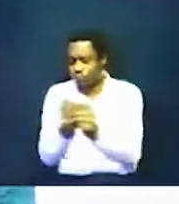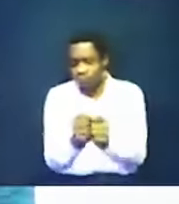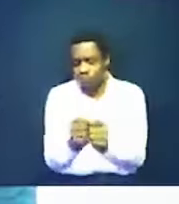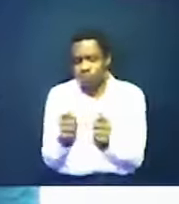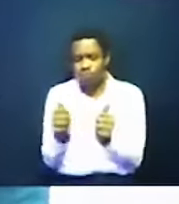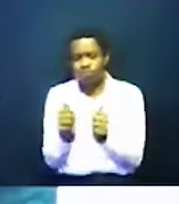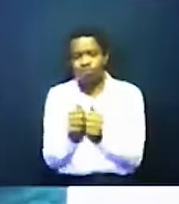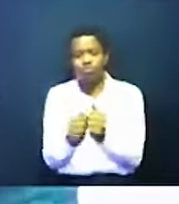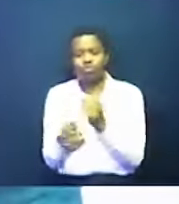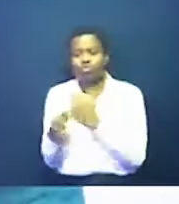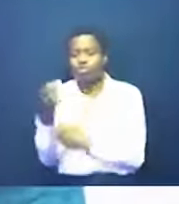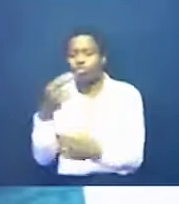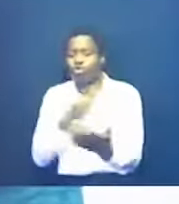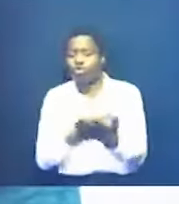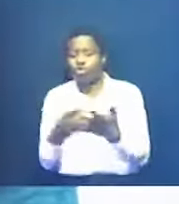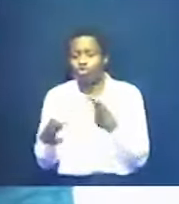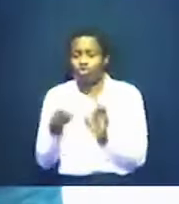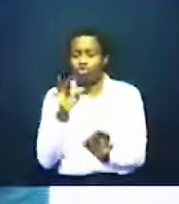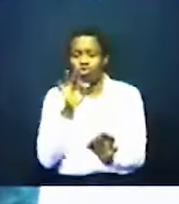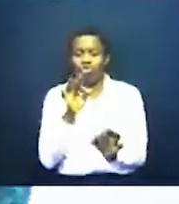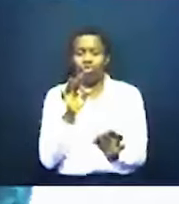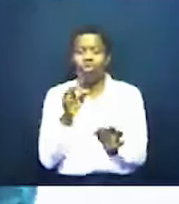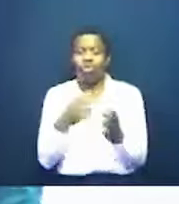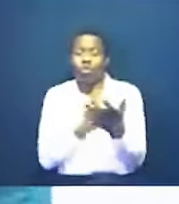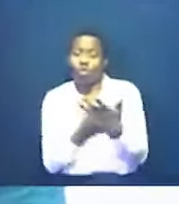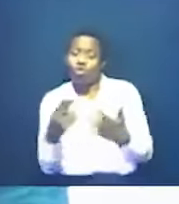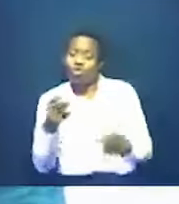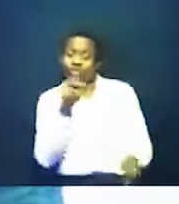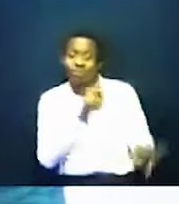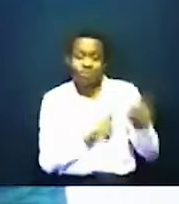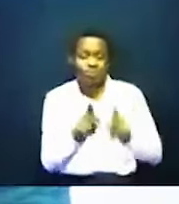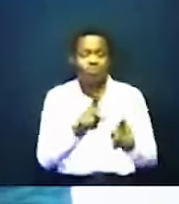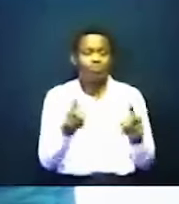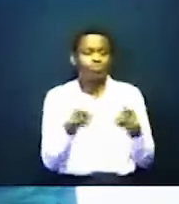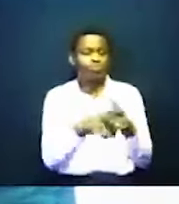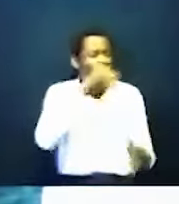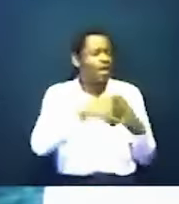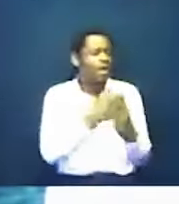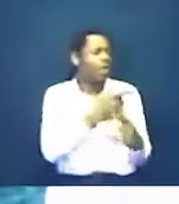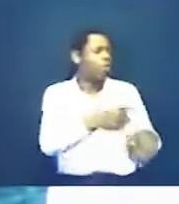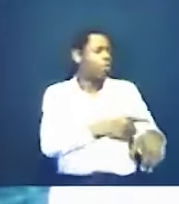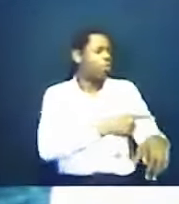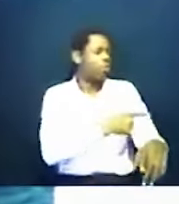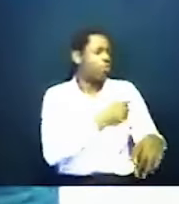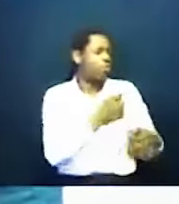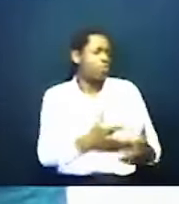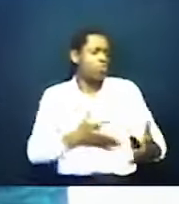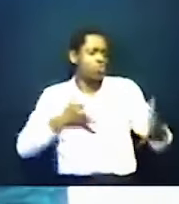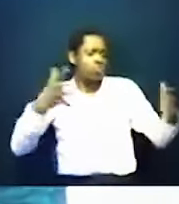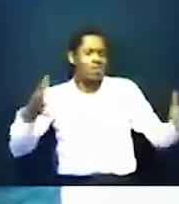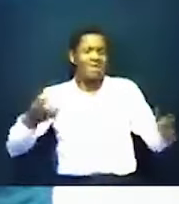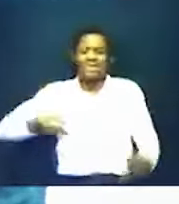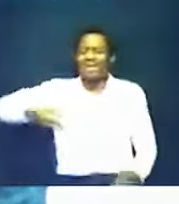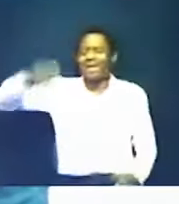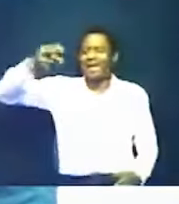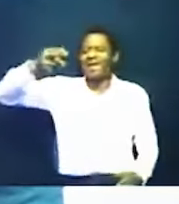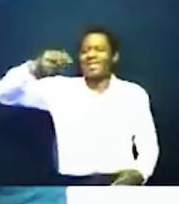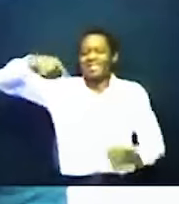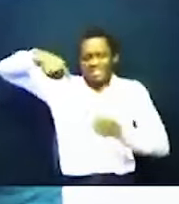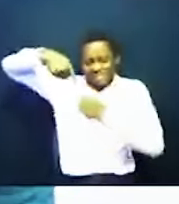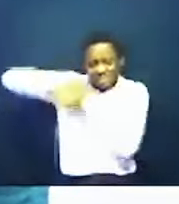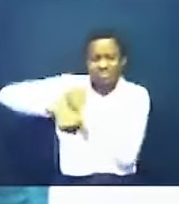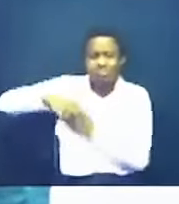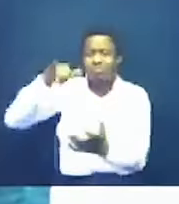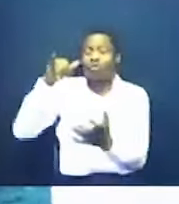holy people to grasp how wide and long and high and deep is the love of Christ. Na moni no